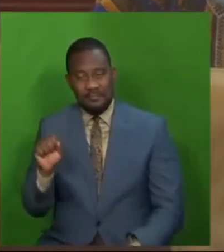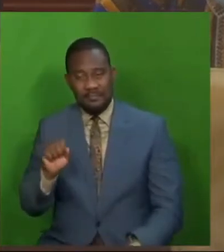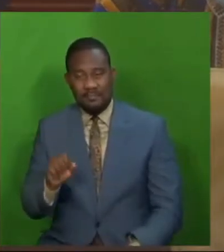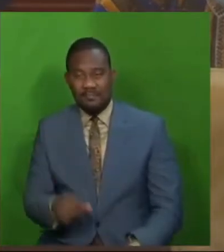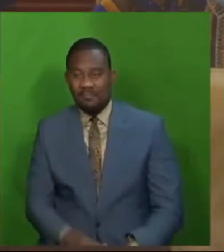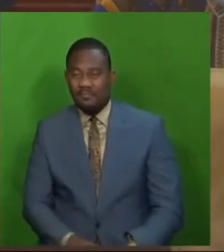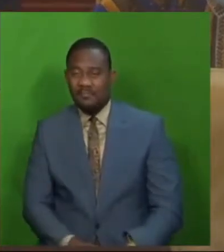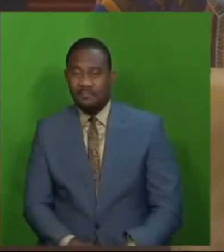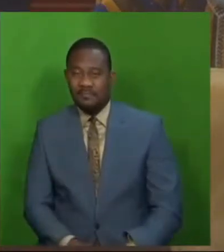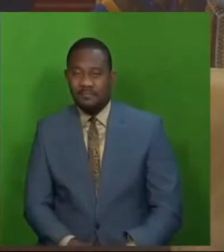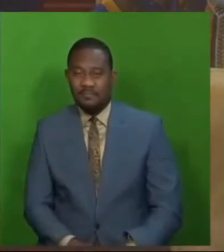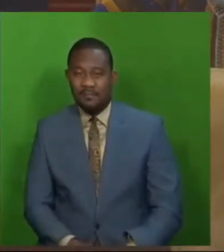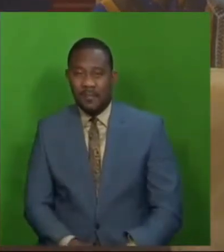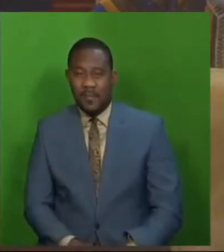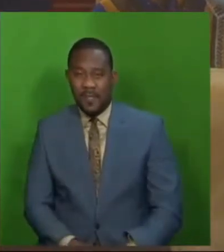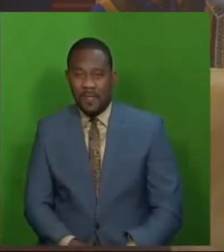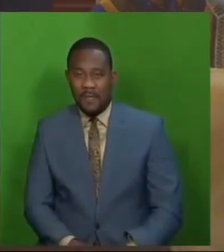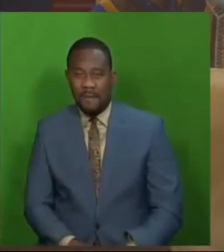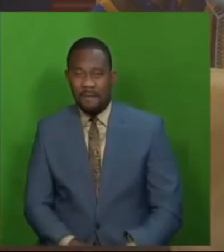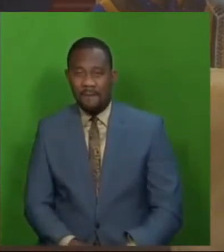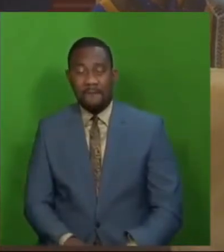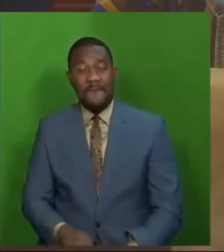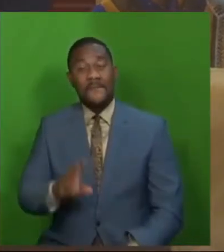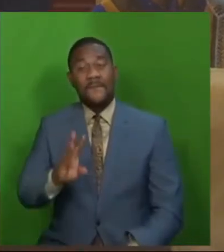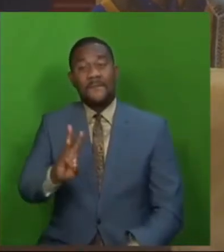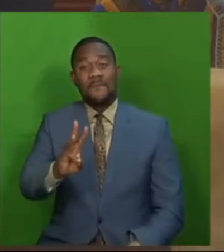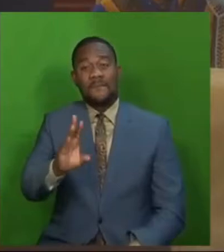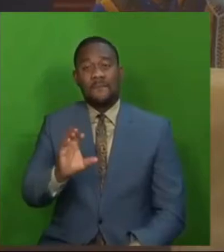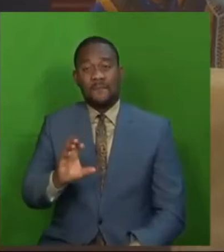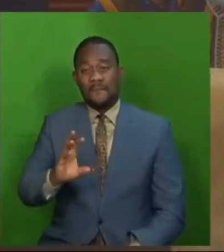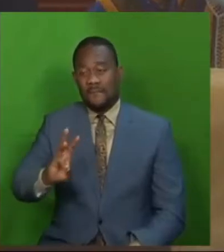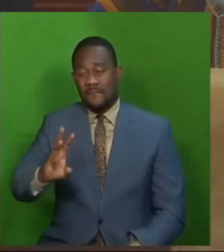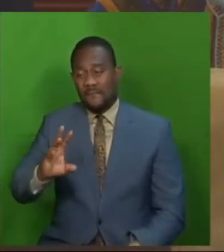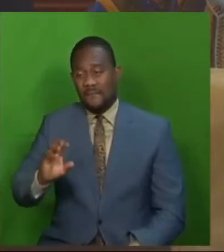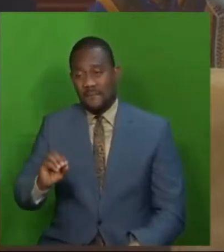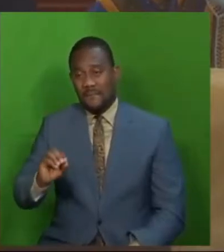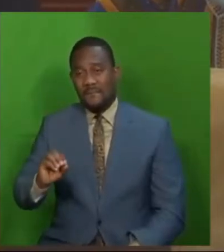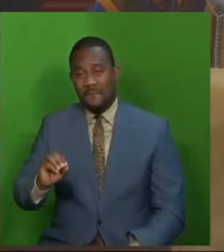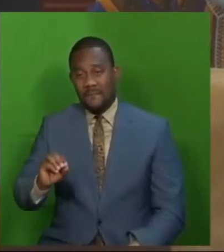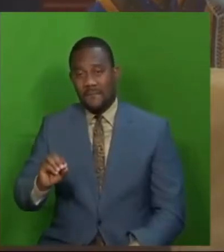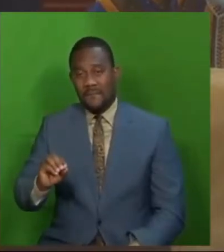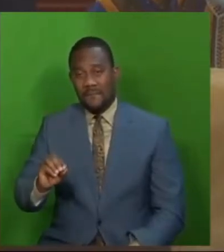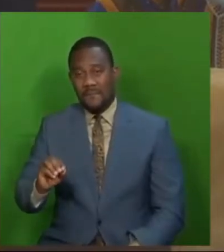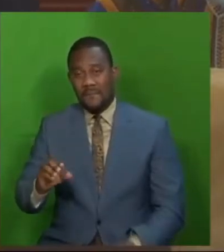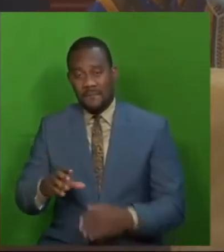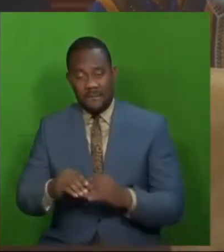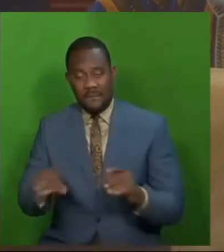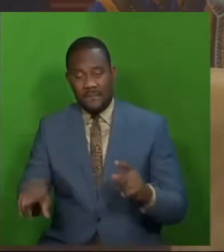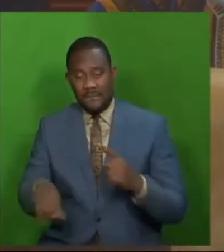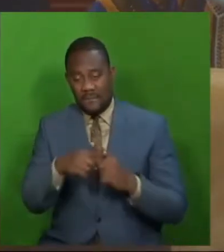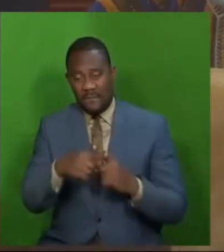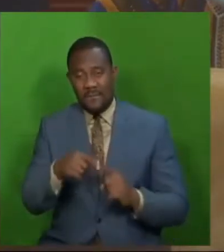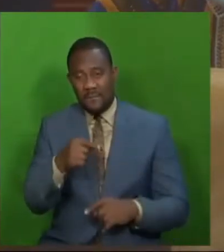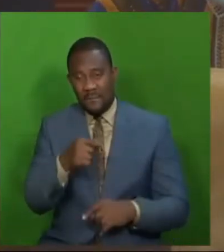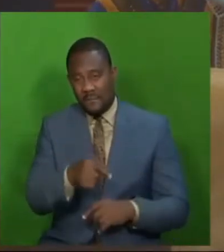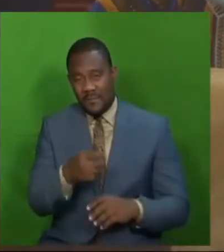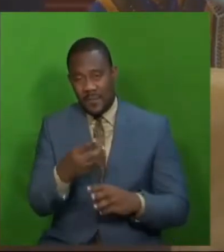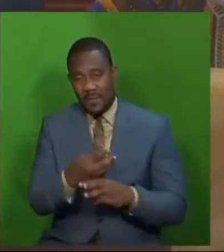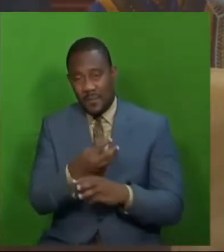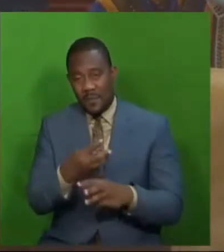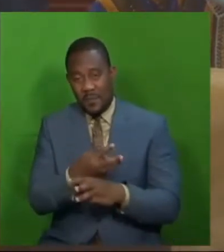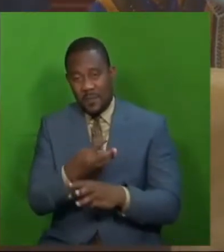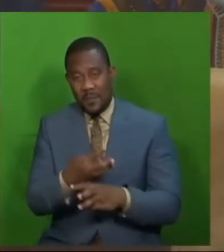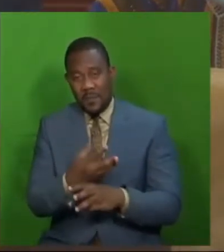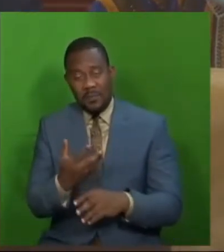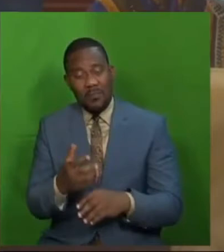you take the 660 Ghana cedis per bag, you multiply it by the ton, you see that cocoa